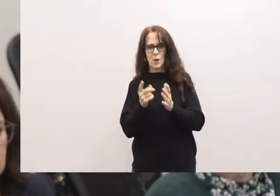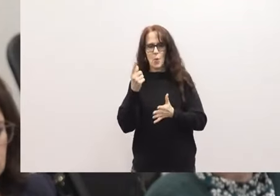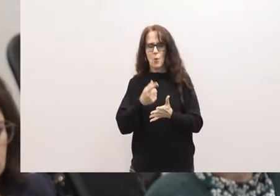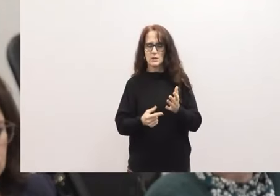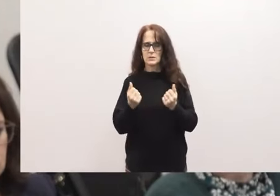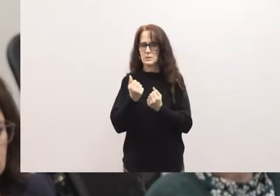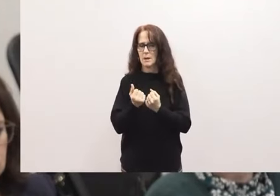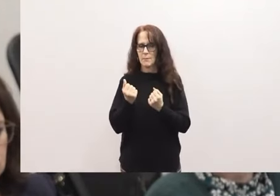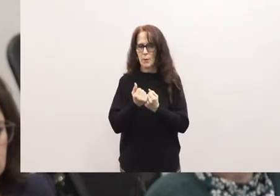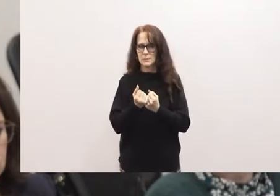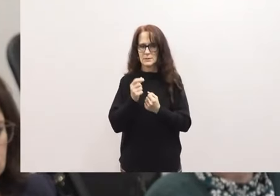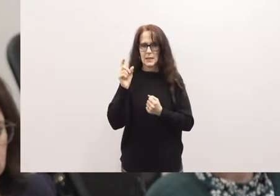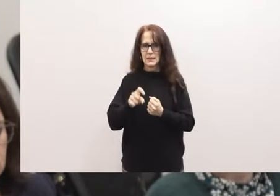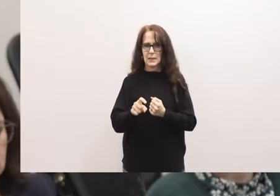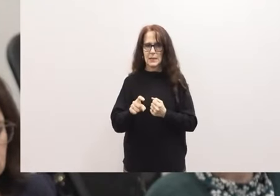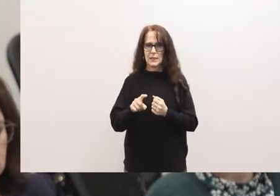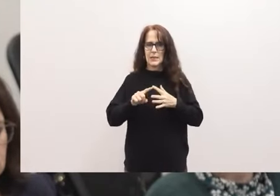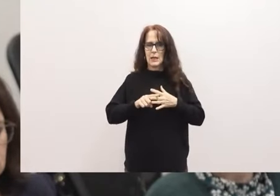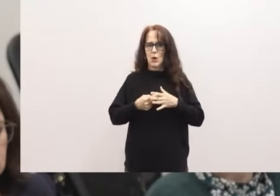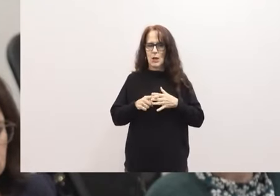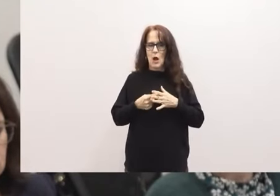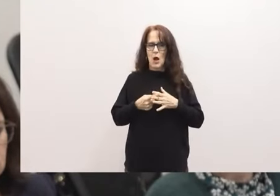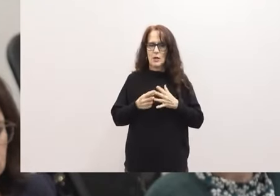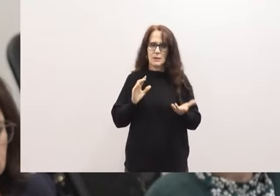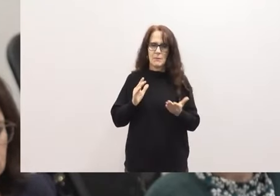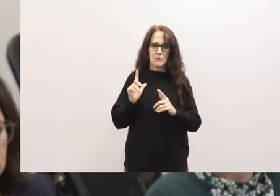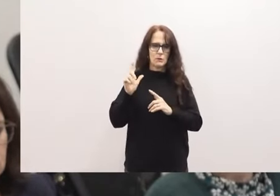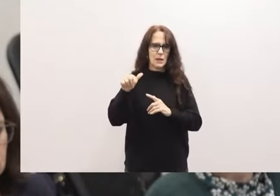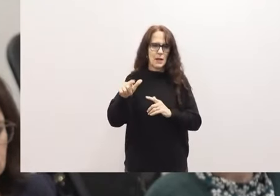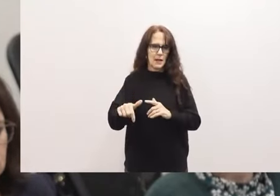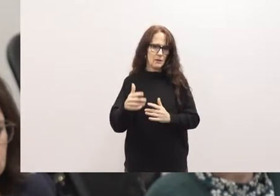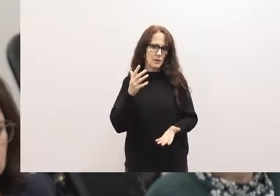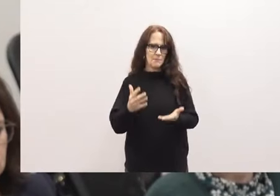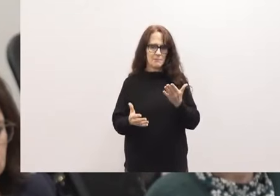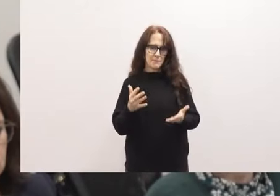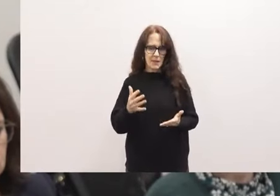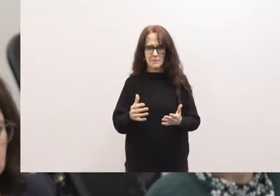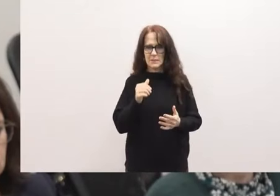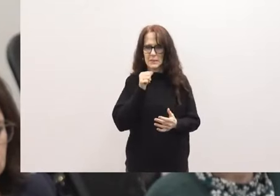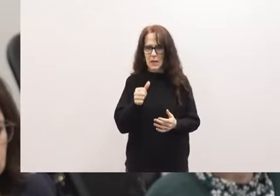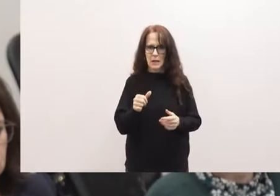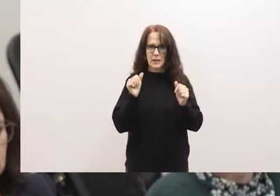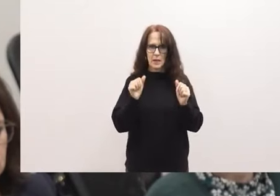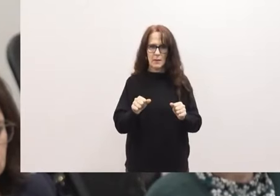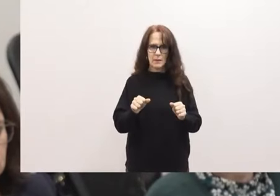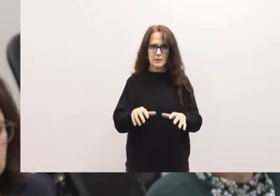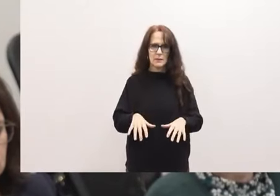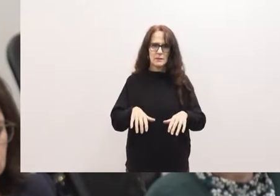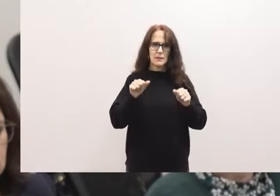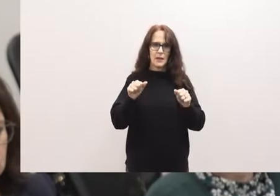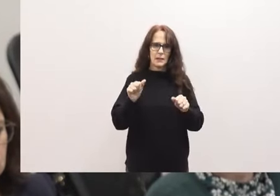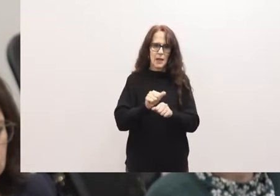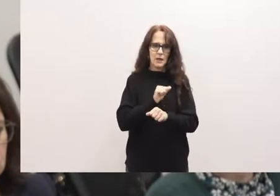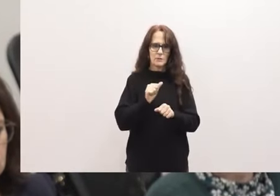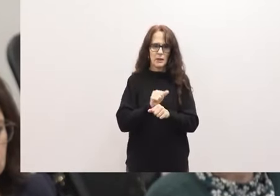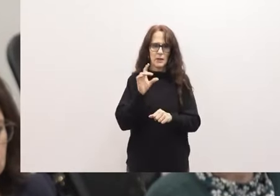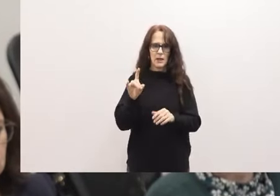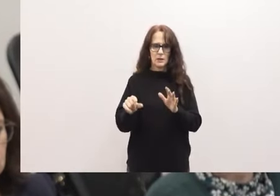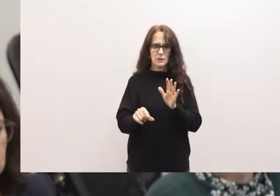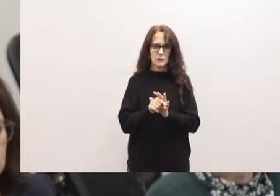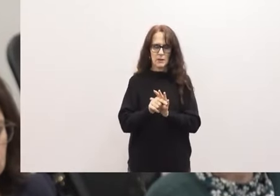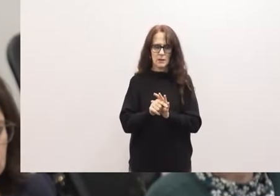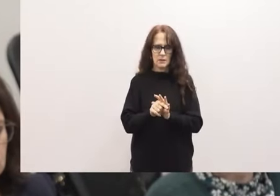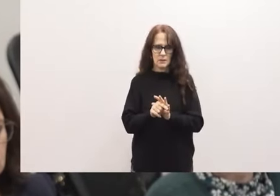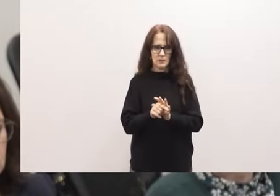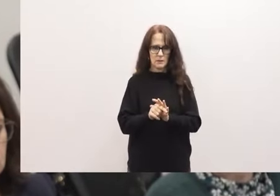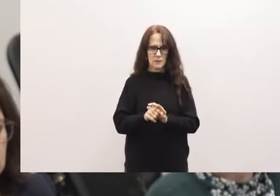support systems that they need early on versus later when they perhaps may not be eligible to take algebra in eighth grade. So just keeping that